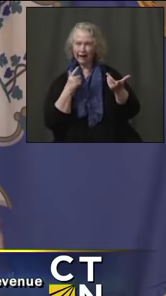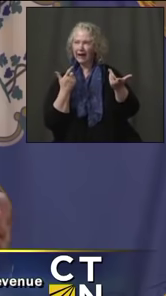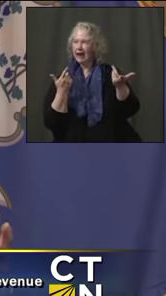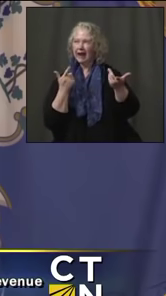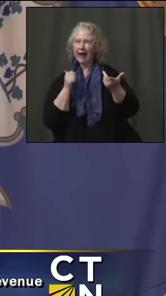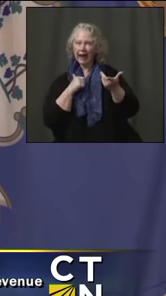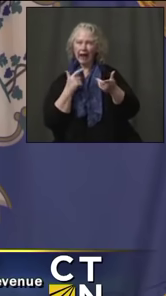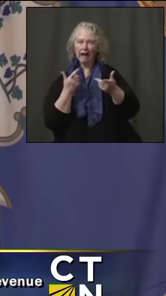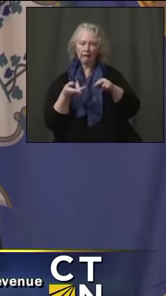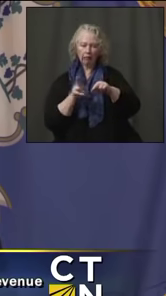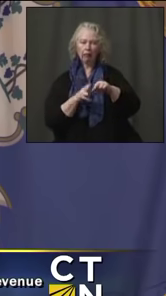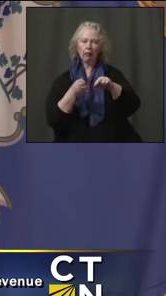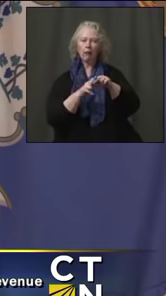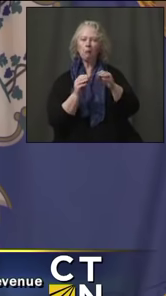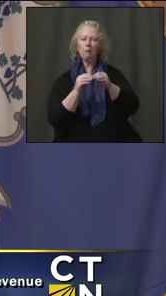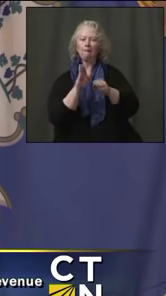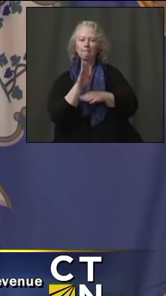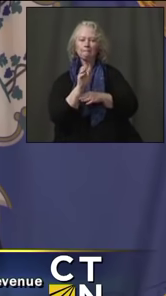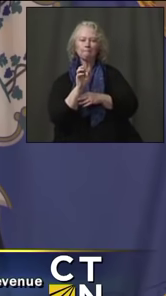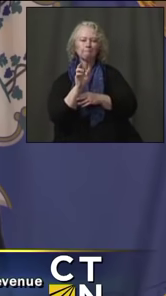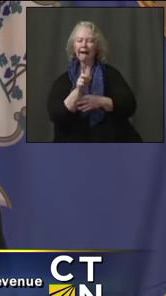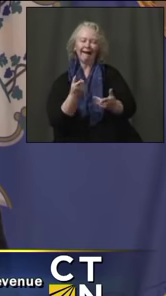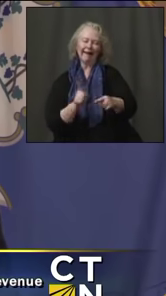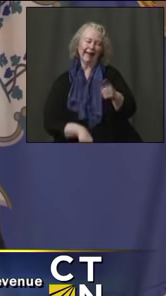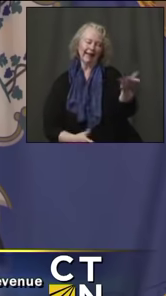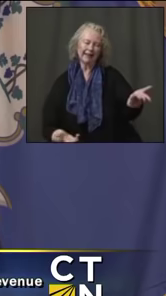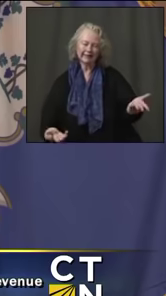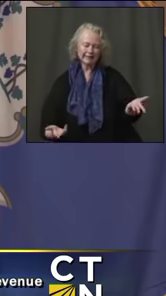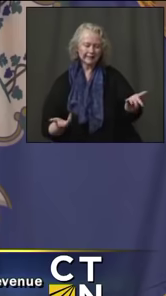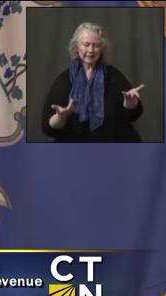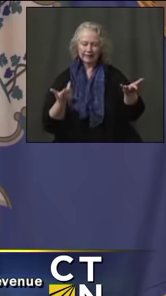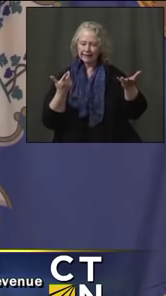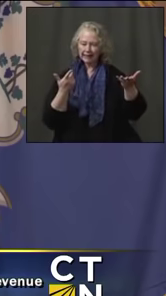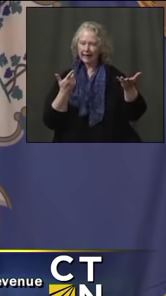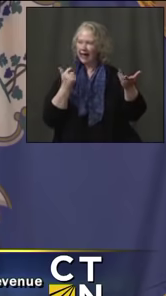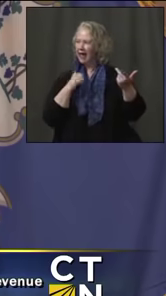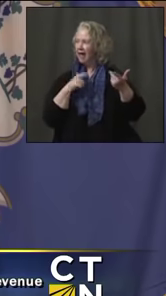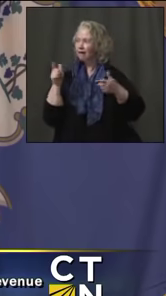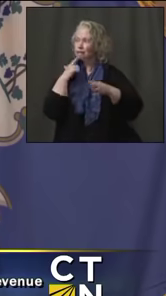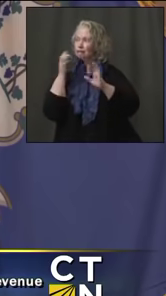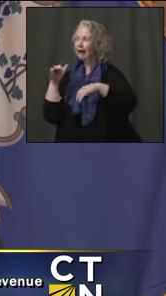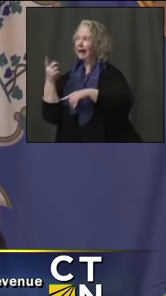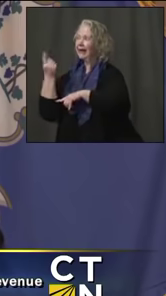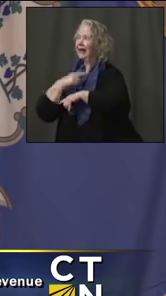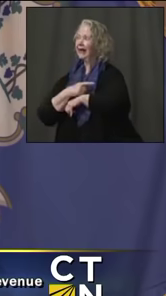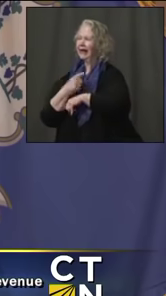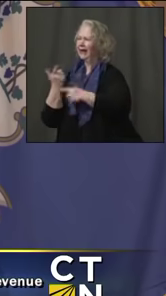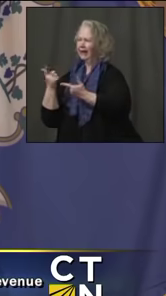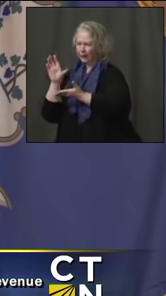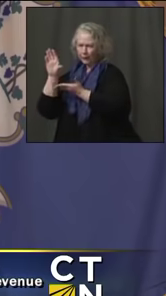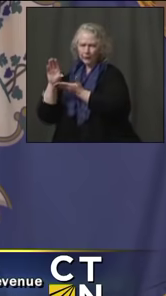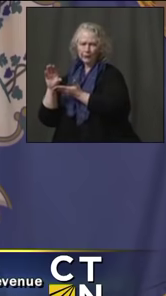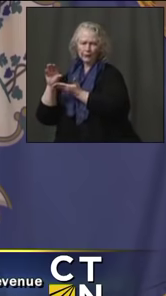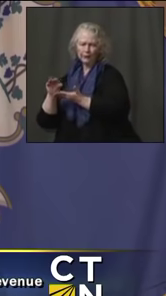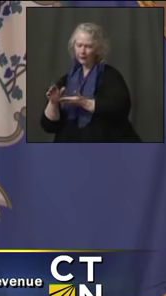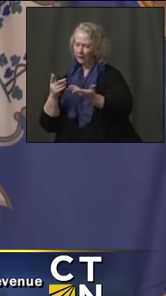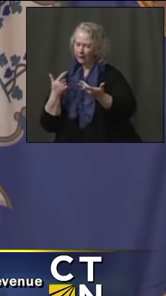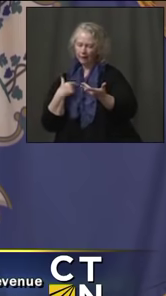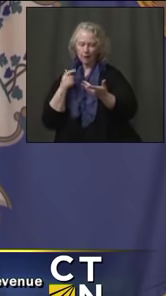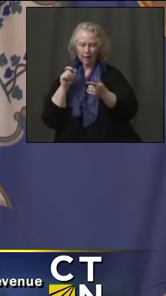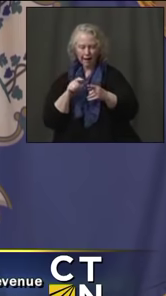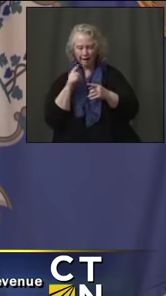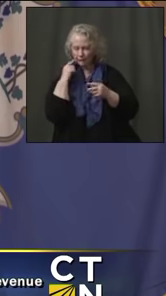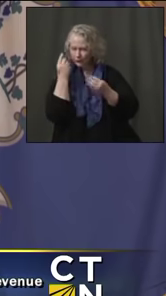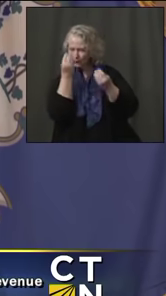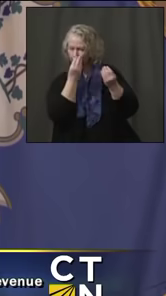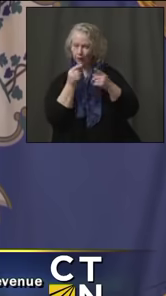bond and bond and bond more. There's certainly no capacity to take it from the rainy day fund, so going to have to work with the transportation